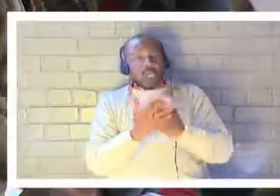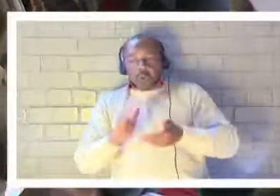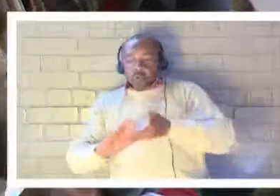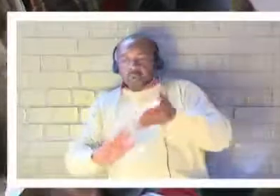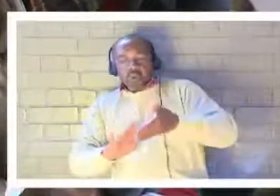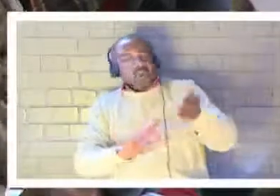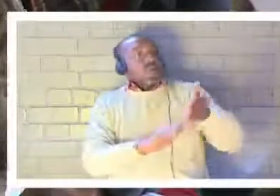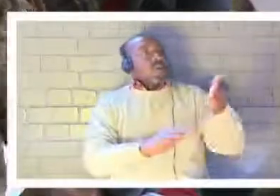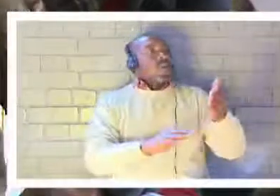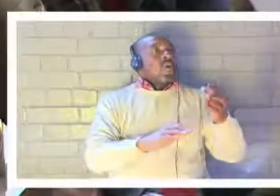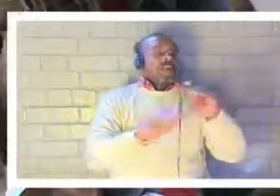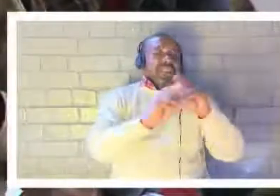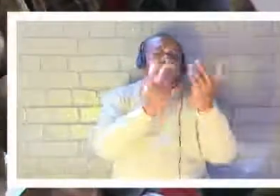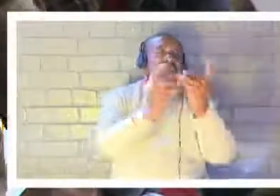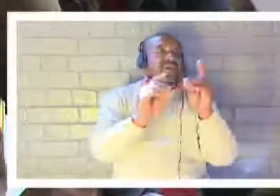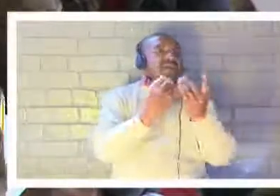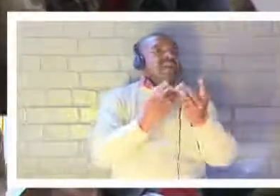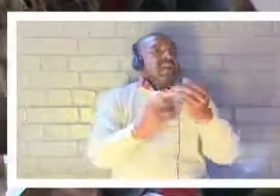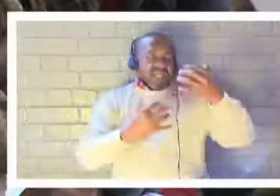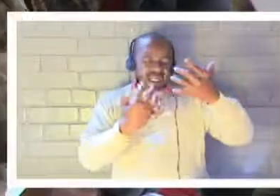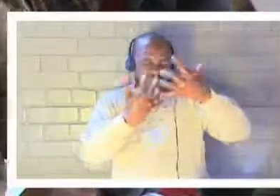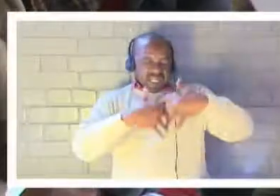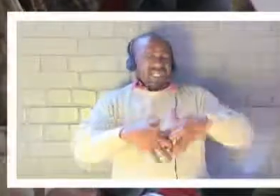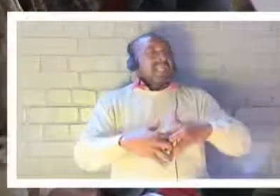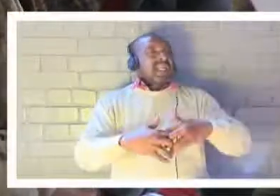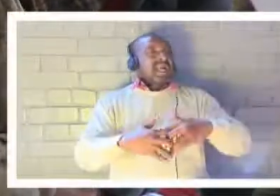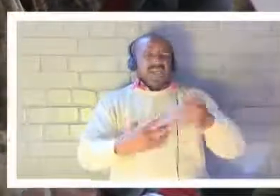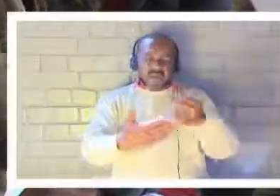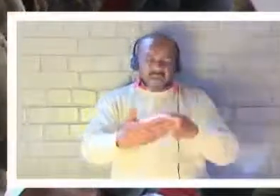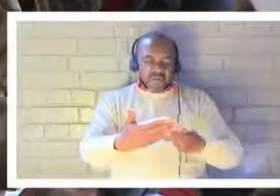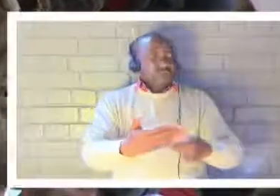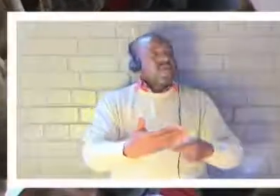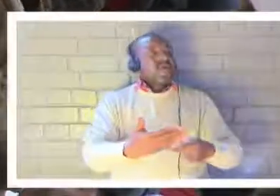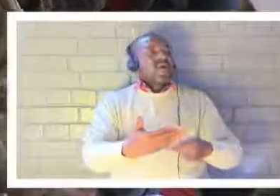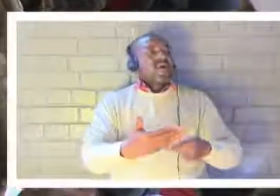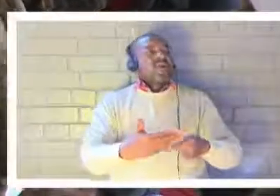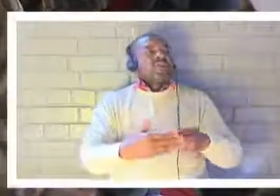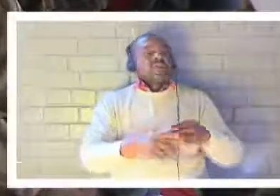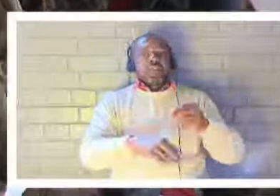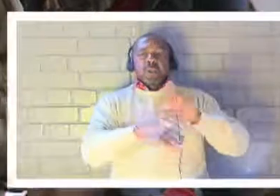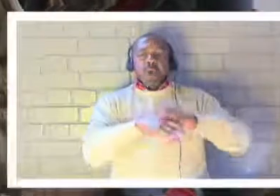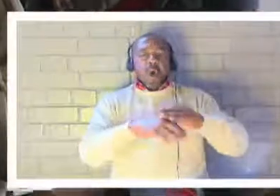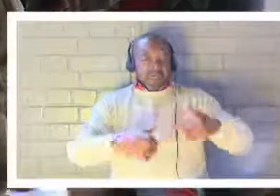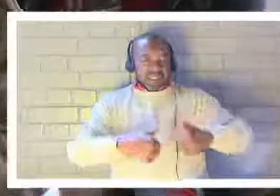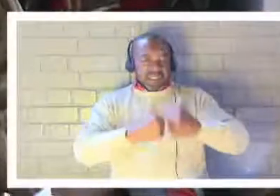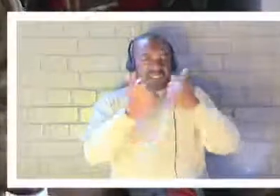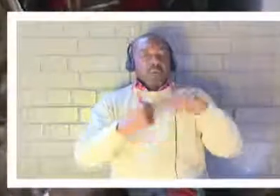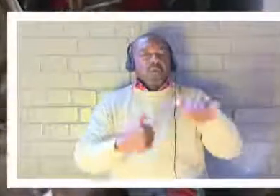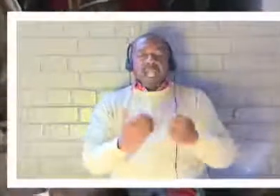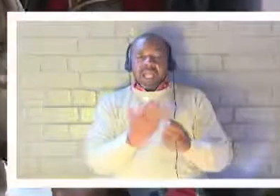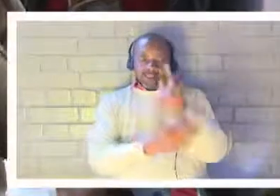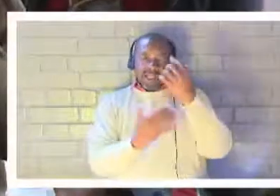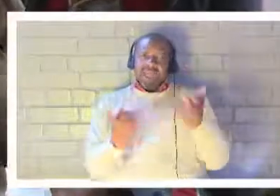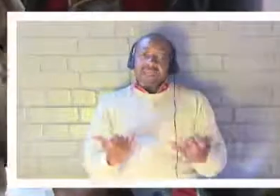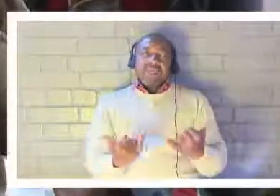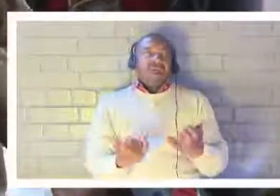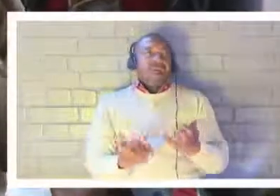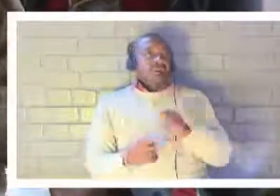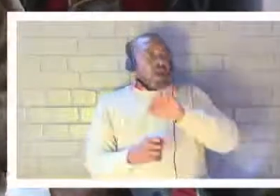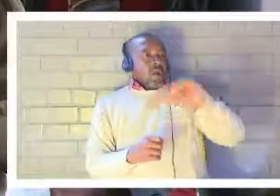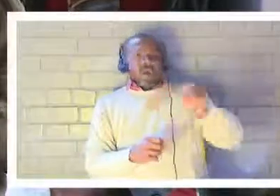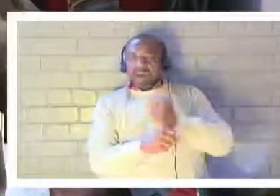to make sure that they are engineers, artisans, and what so on. The most challenge that we are facing at right now is that you are